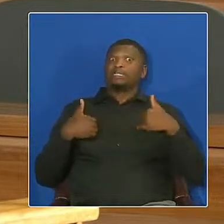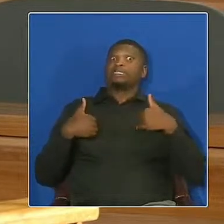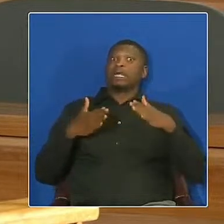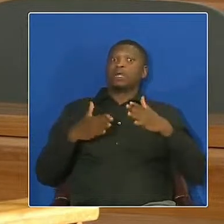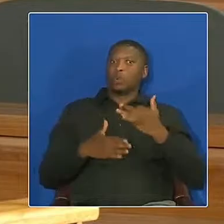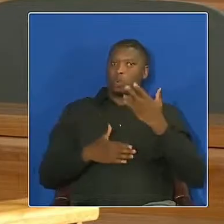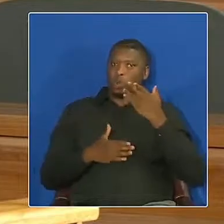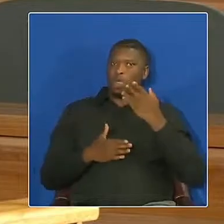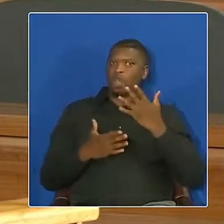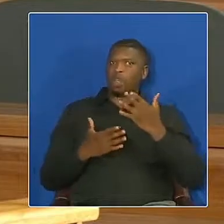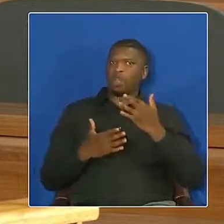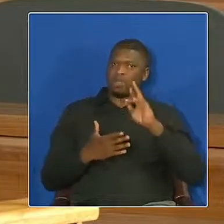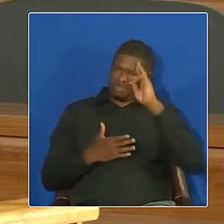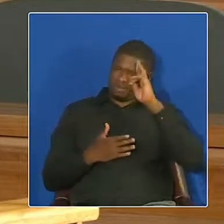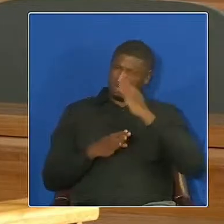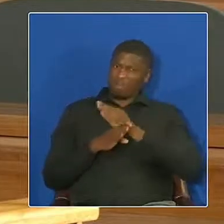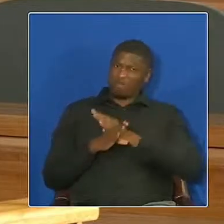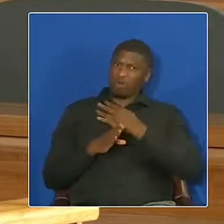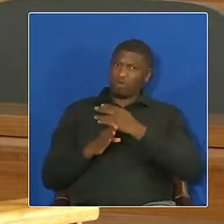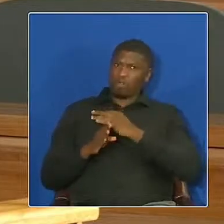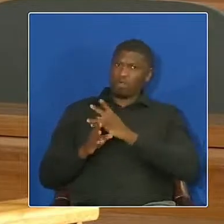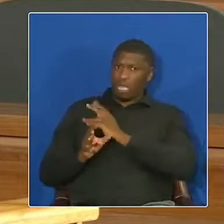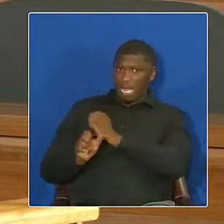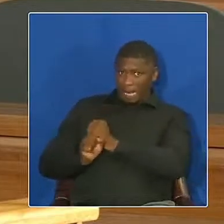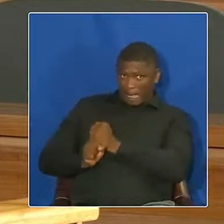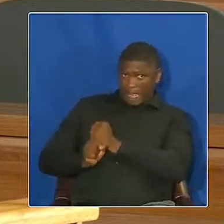you'd park until the end, which is the